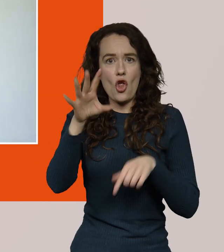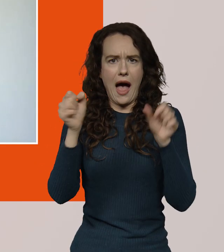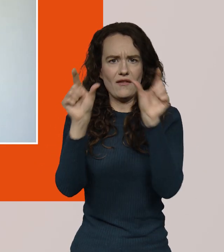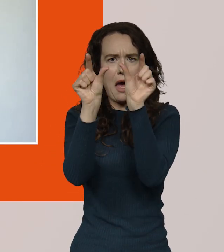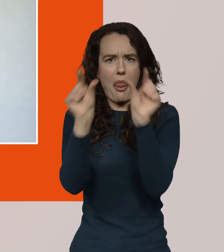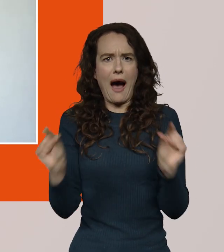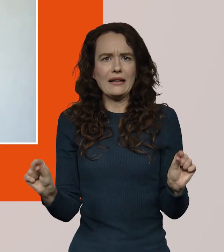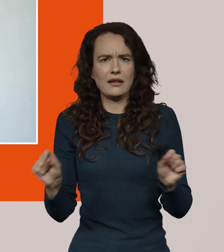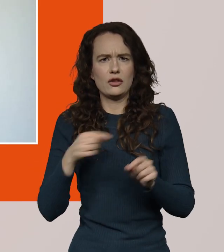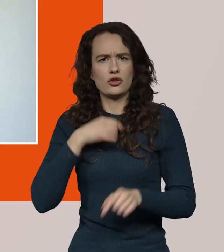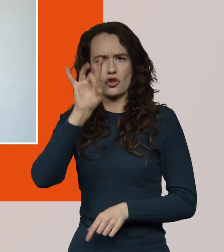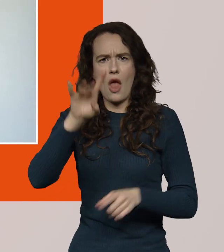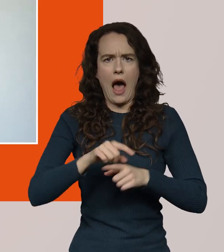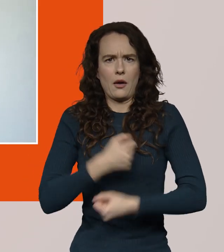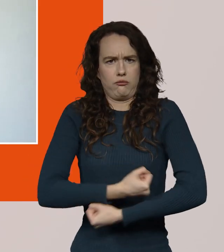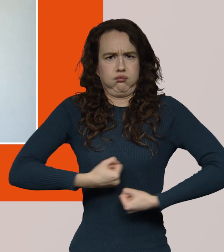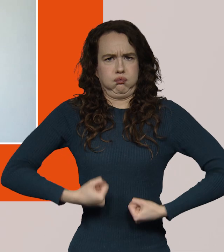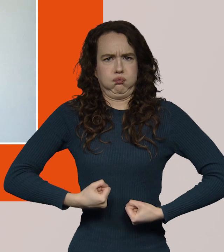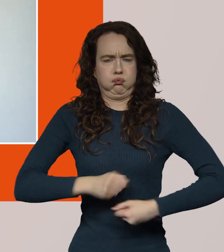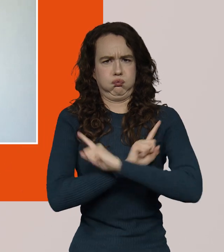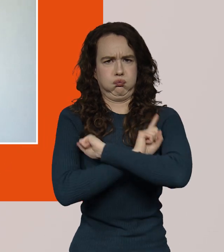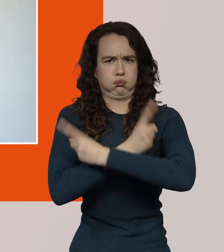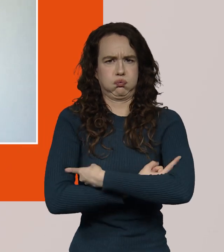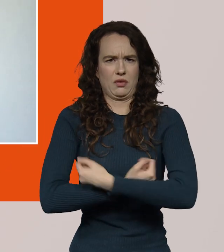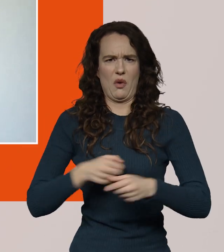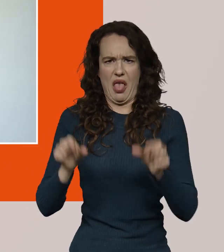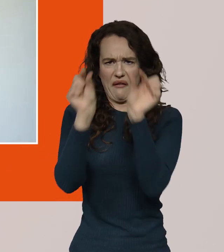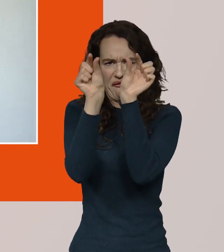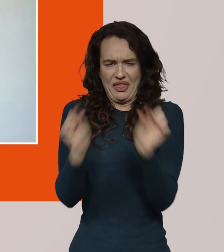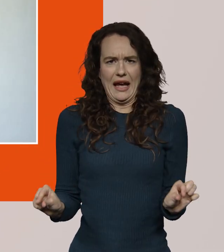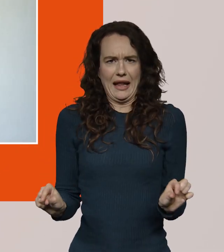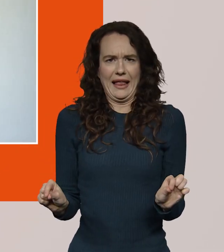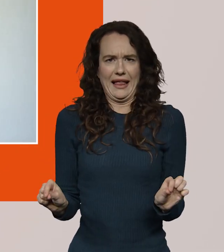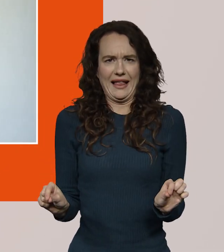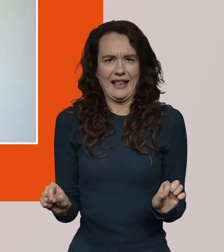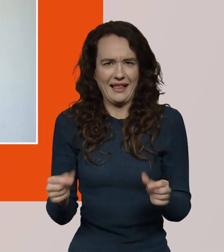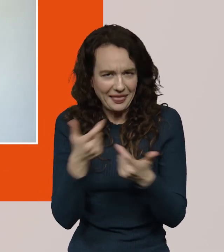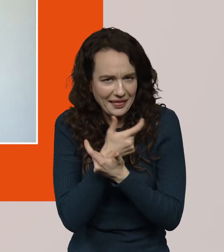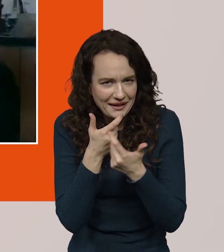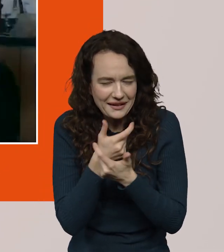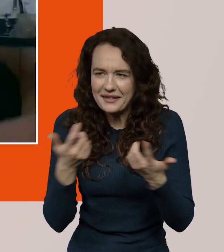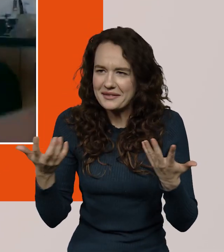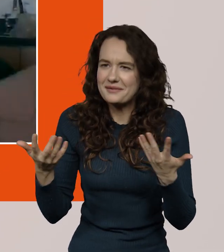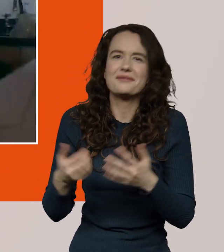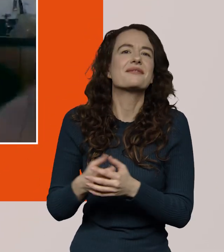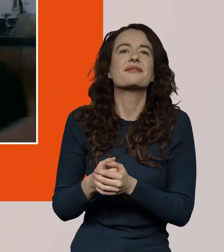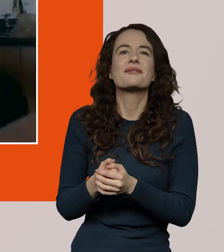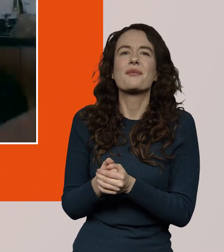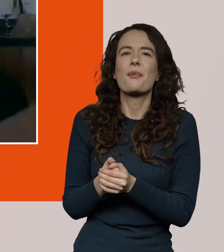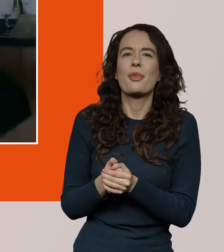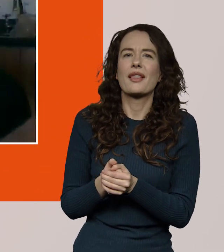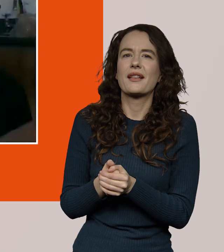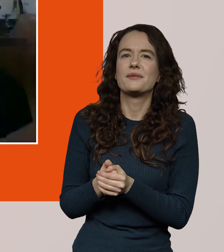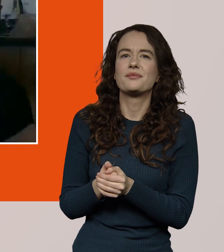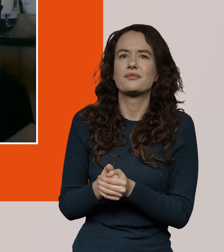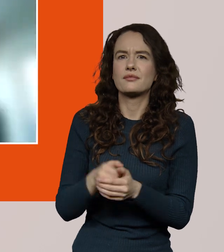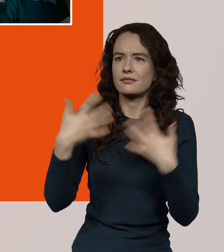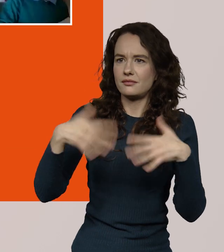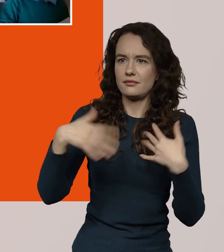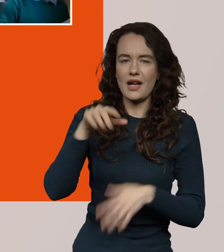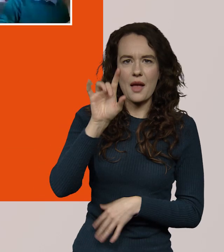idea of setting goals? I bet at school you get set goals all the time, like can you get better at your spelling? Can